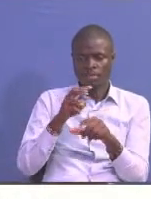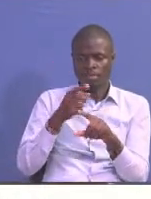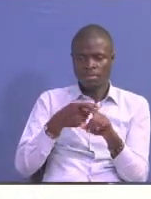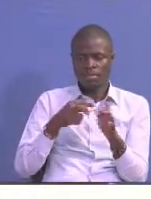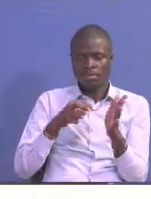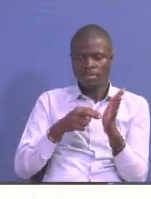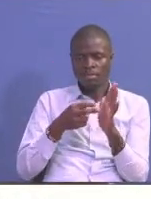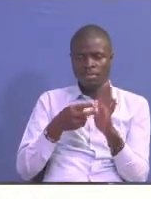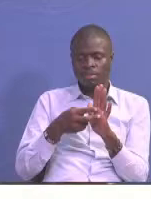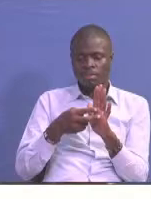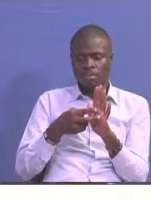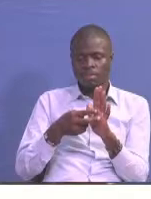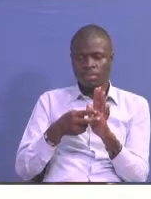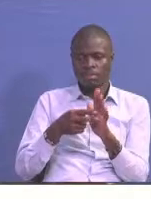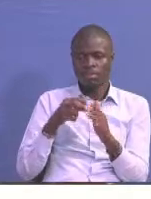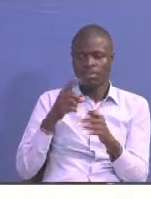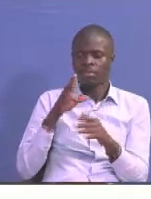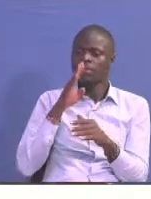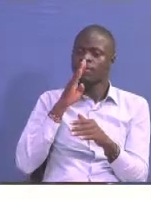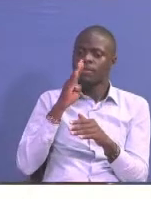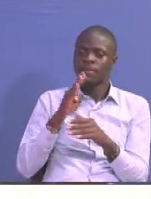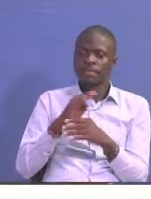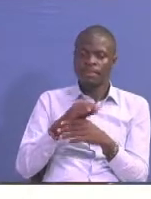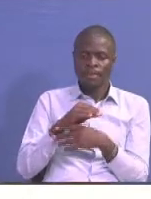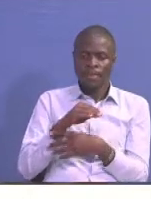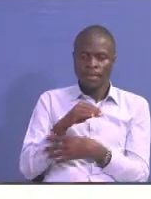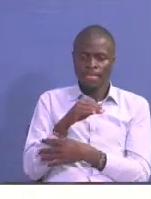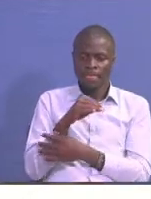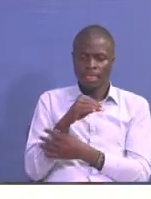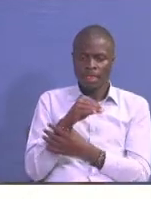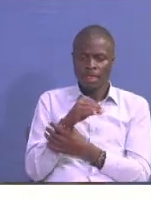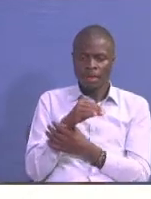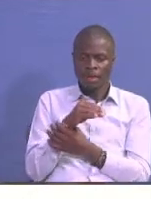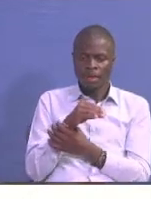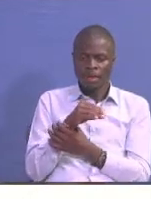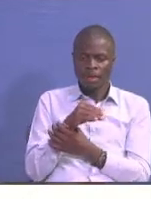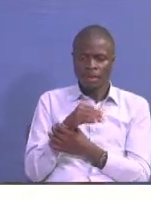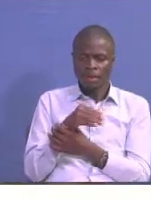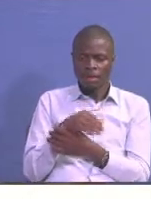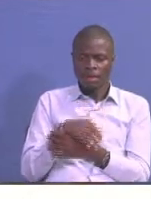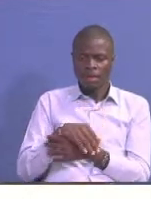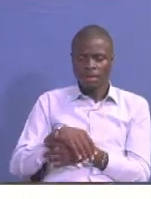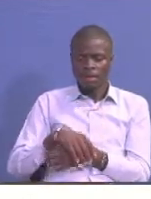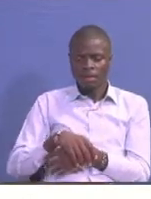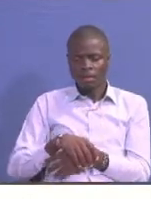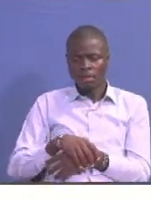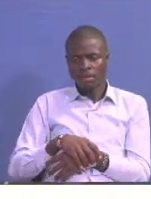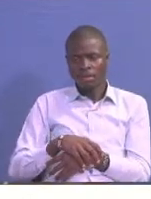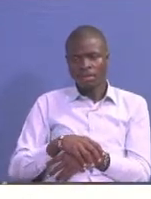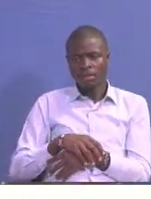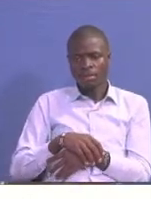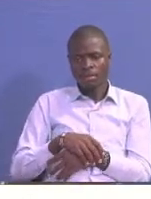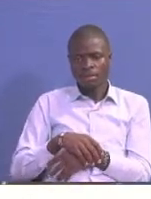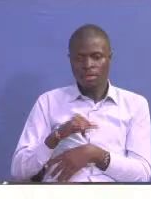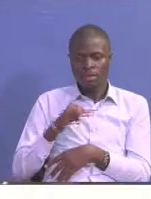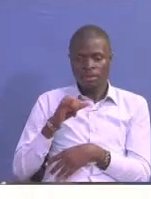it, should be the autonomous body. Make your question brief, please. Yes, I know Senate